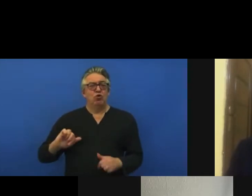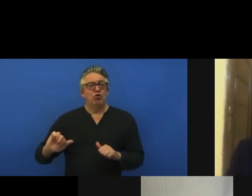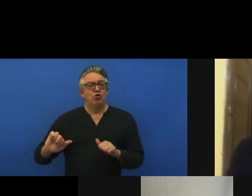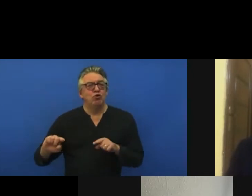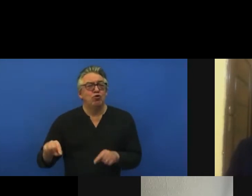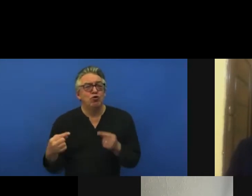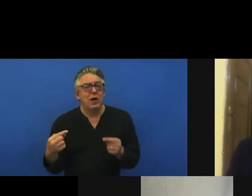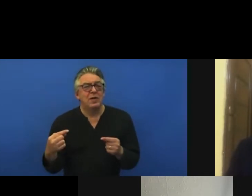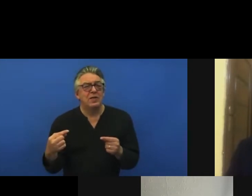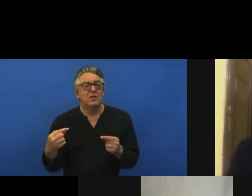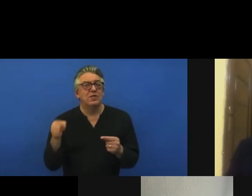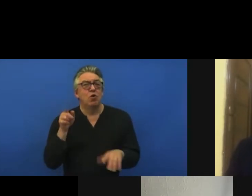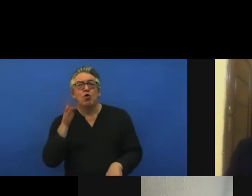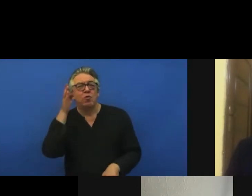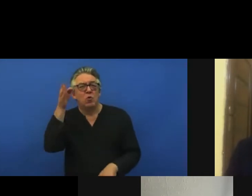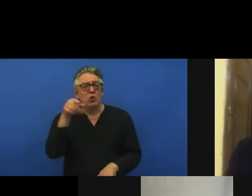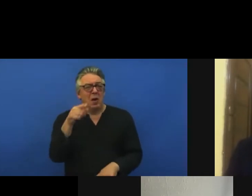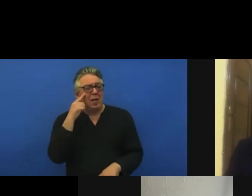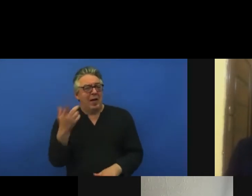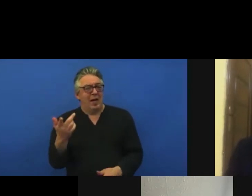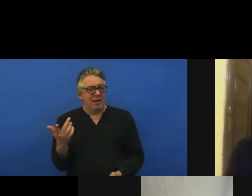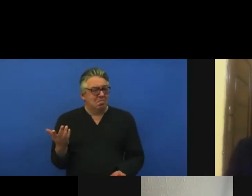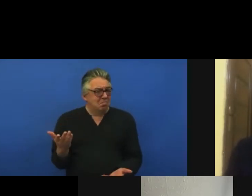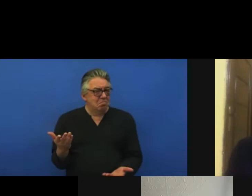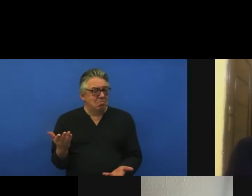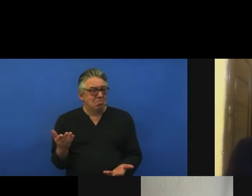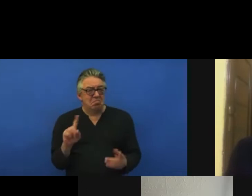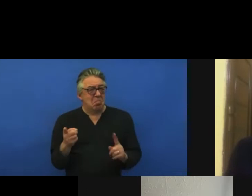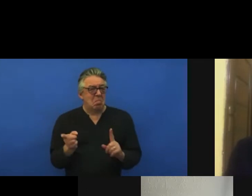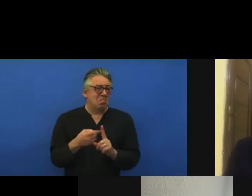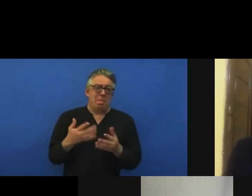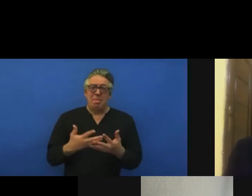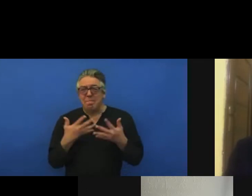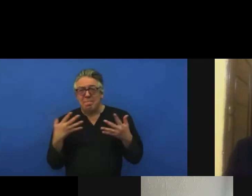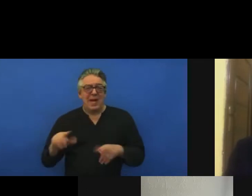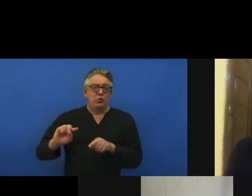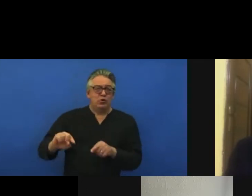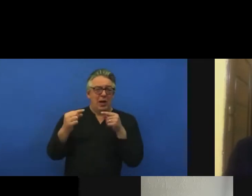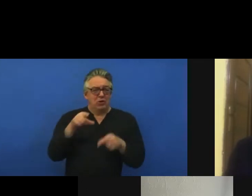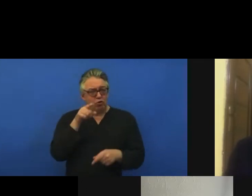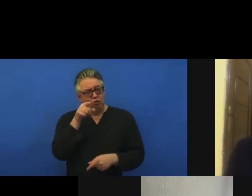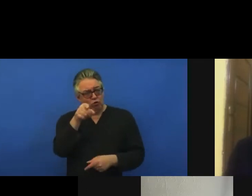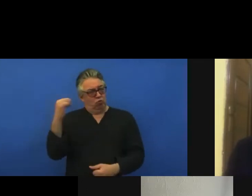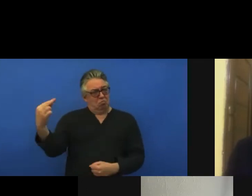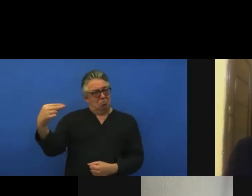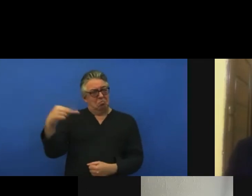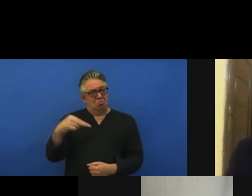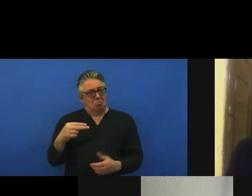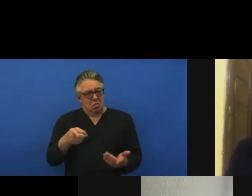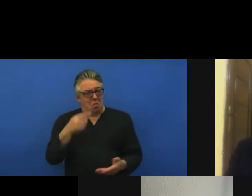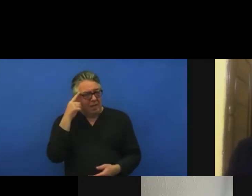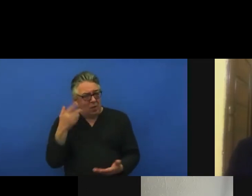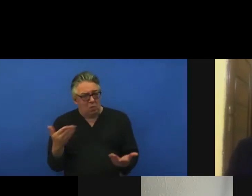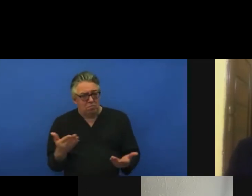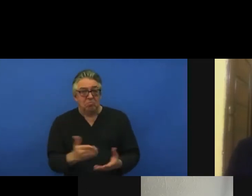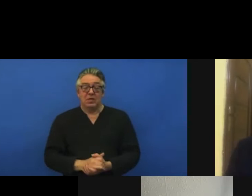of emergencies in the future? What would be the biggest challenge as you foresee it? I think that